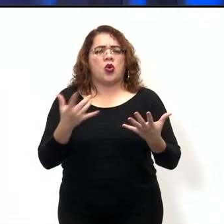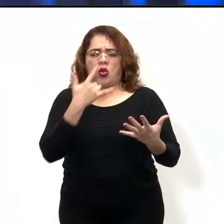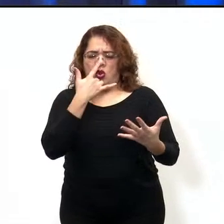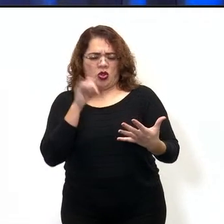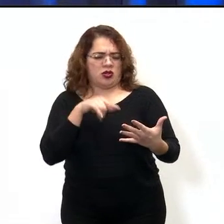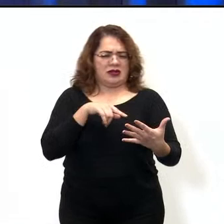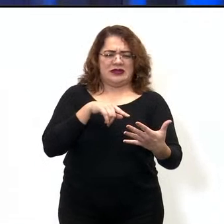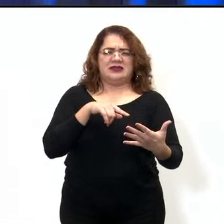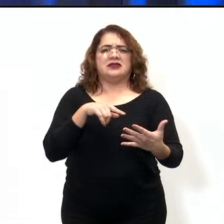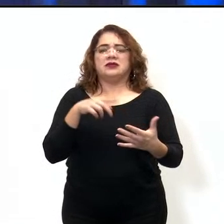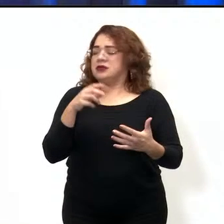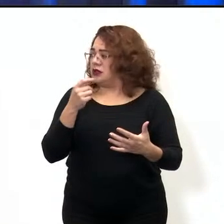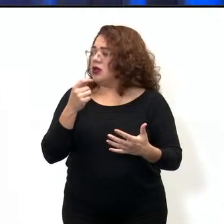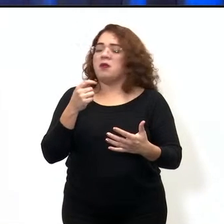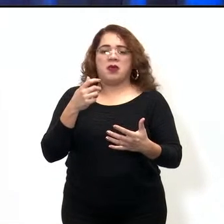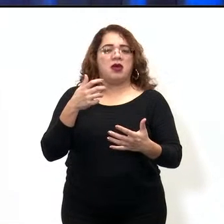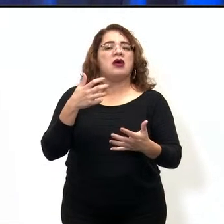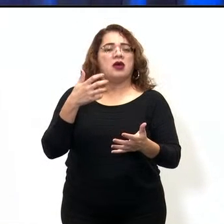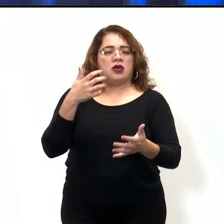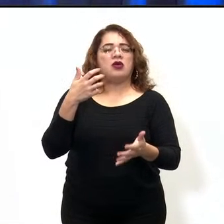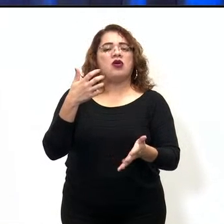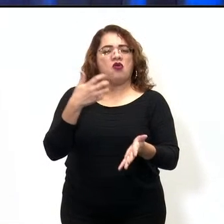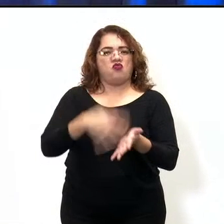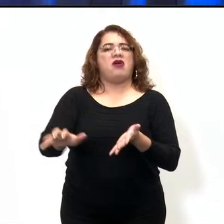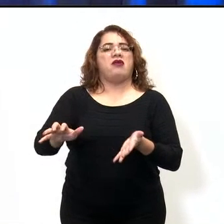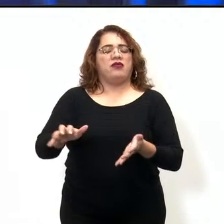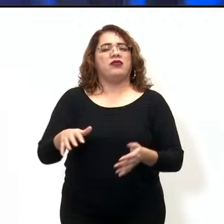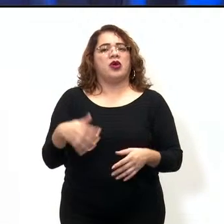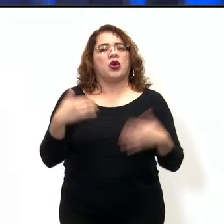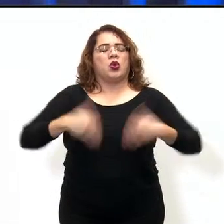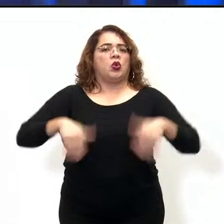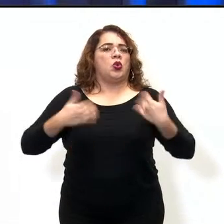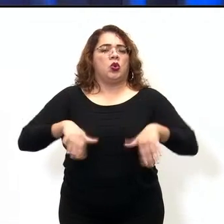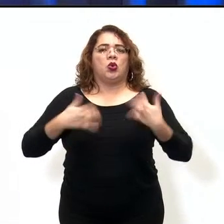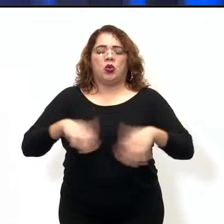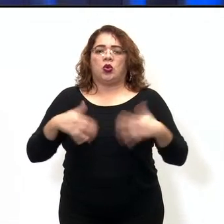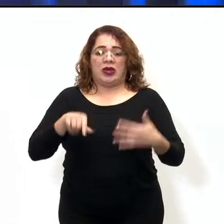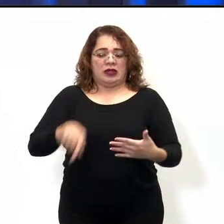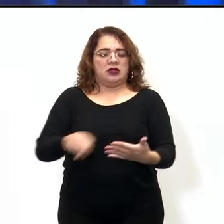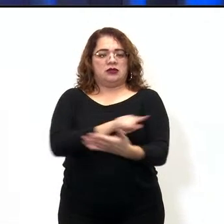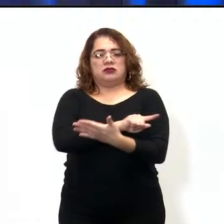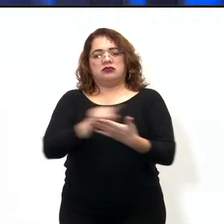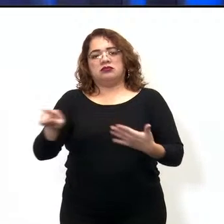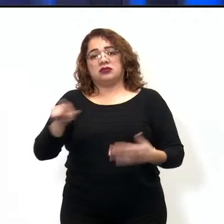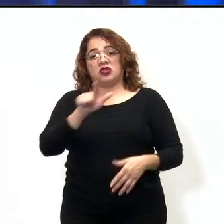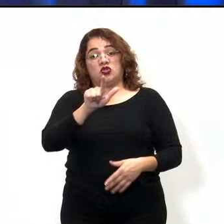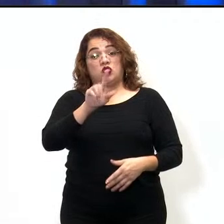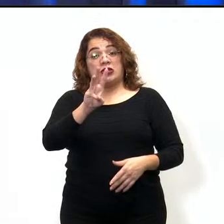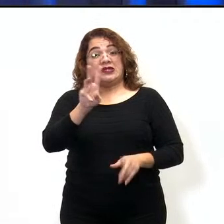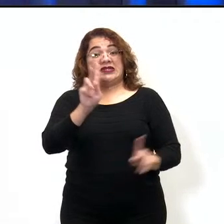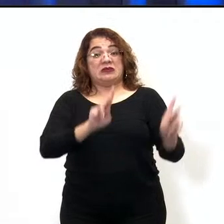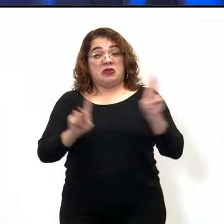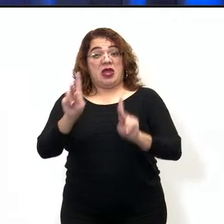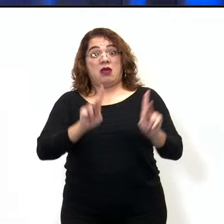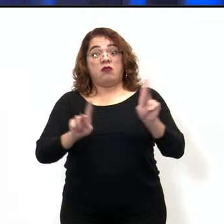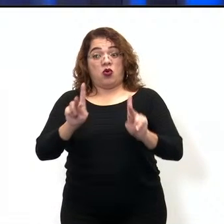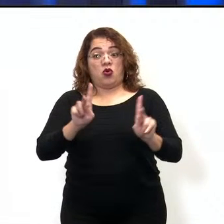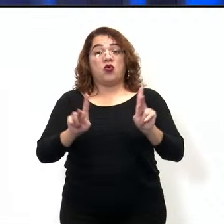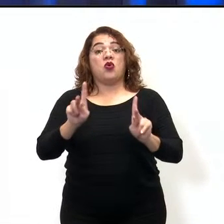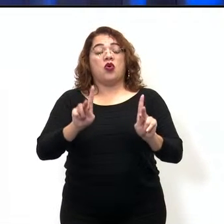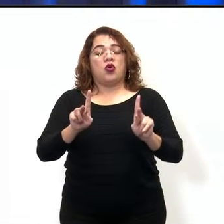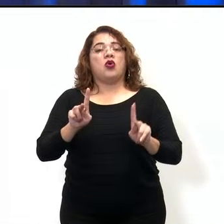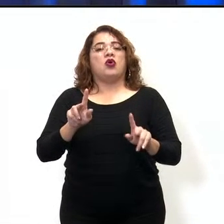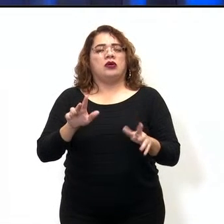keeps getting rougher. And this week has been really particularly devastating. We've lost 26 people already, and it's